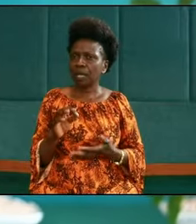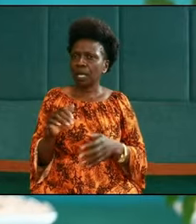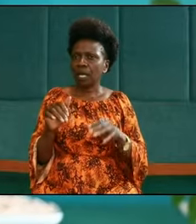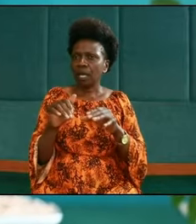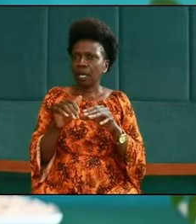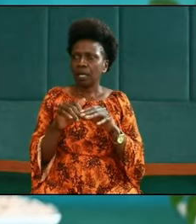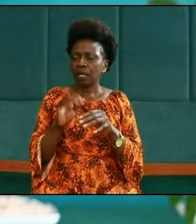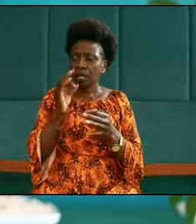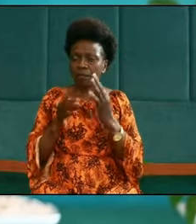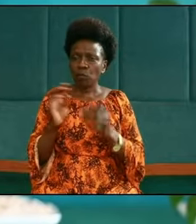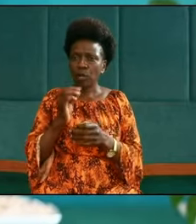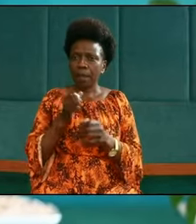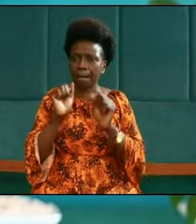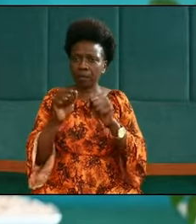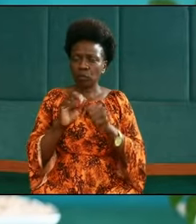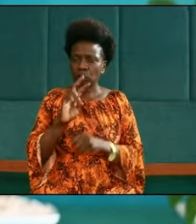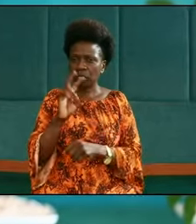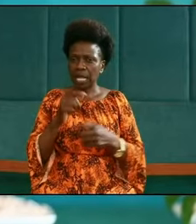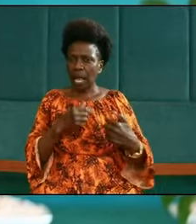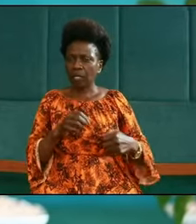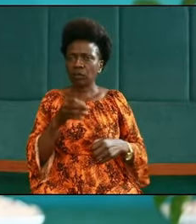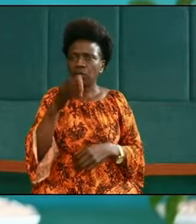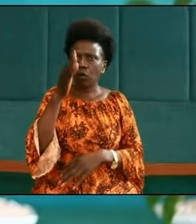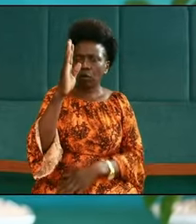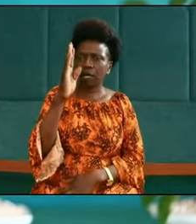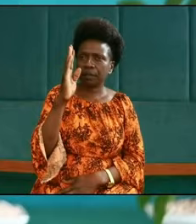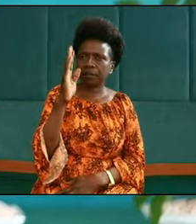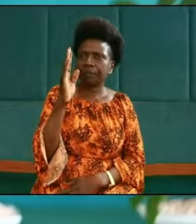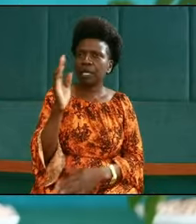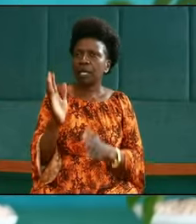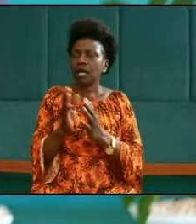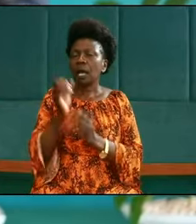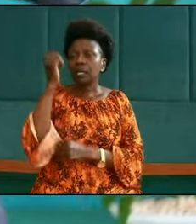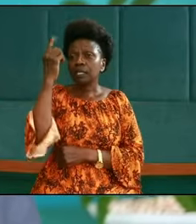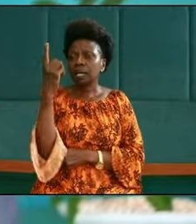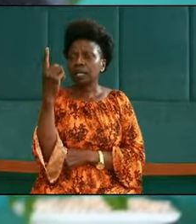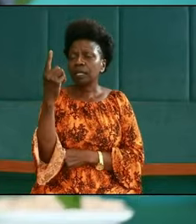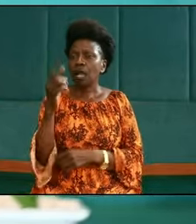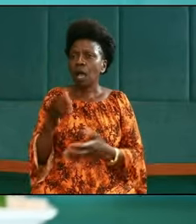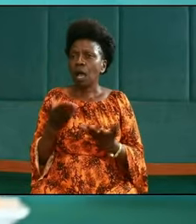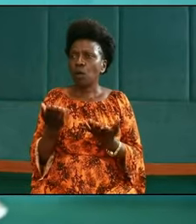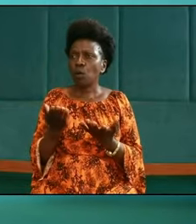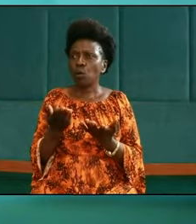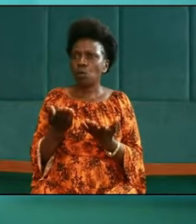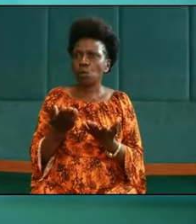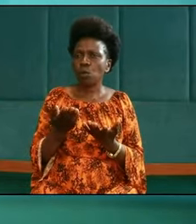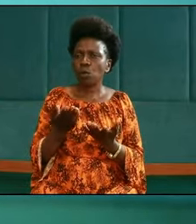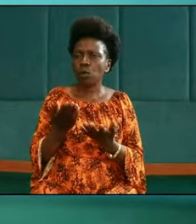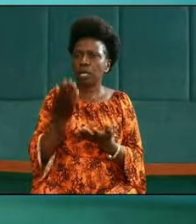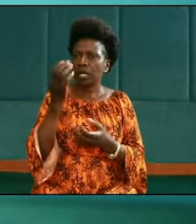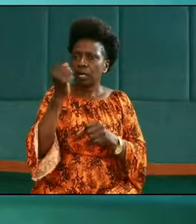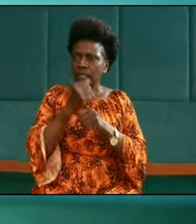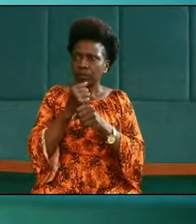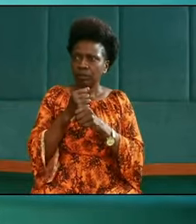If we can see the heart of God, understand how he